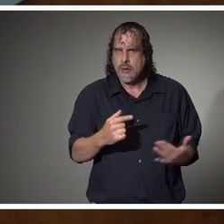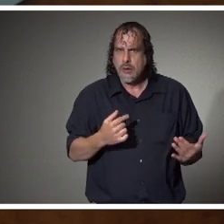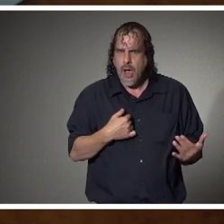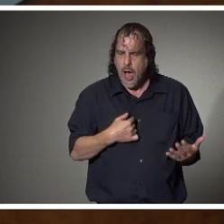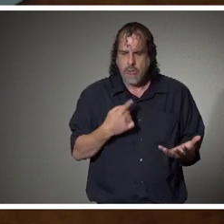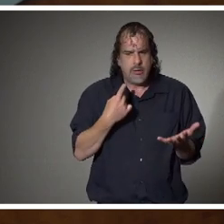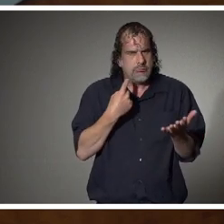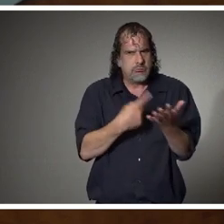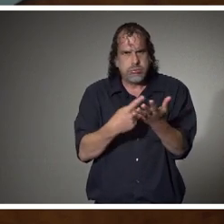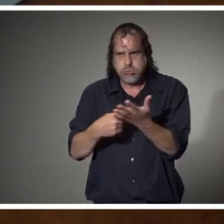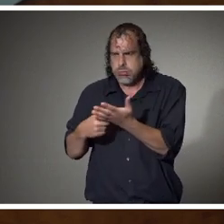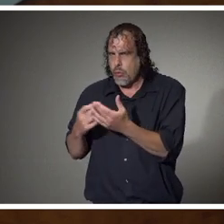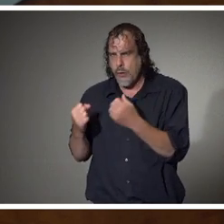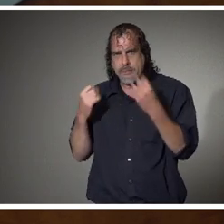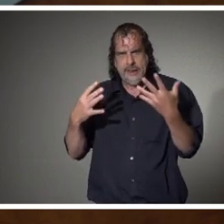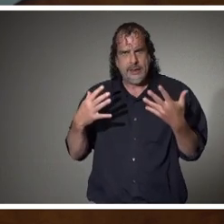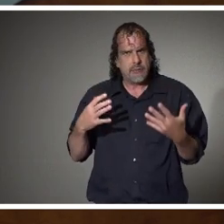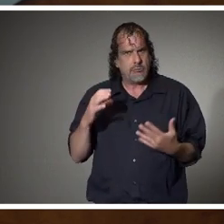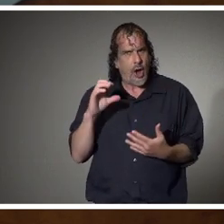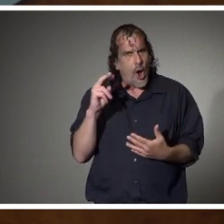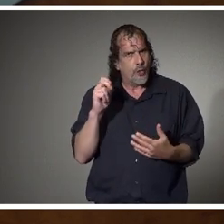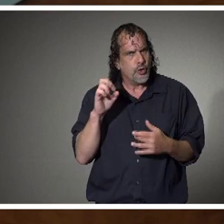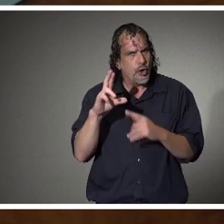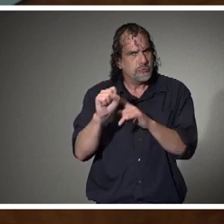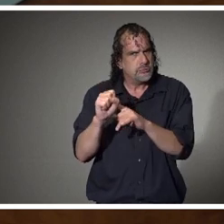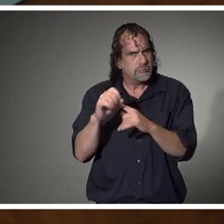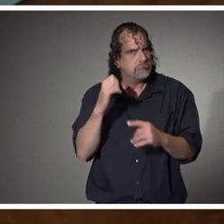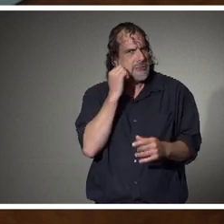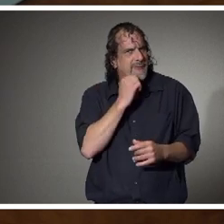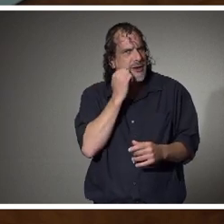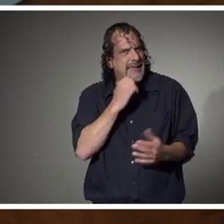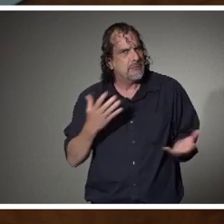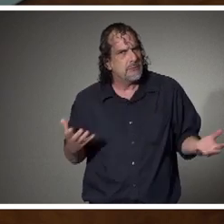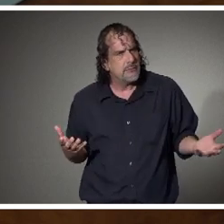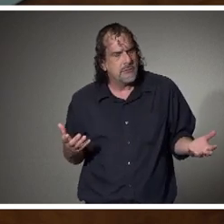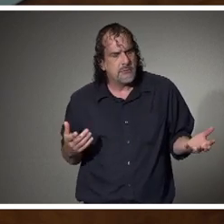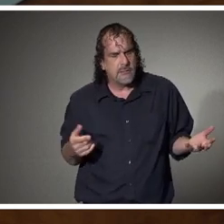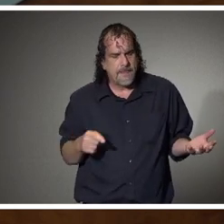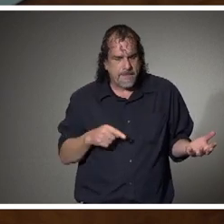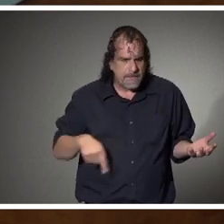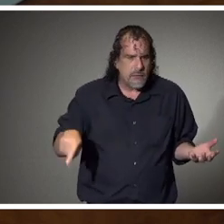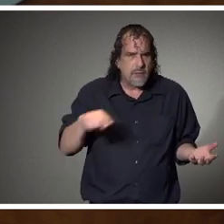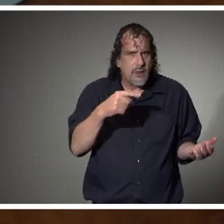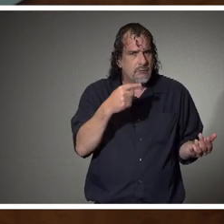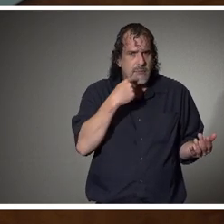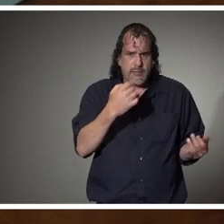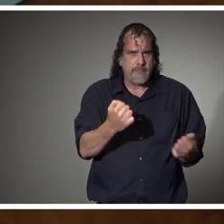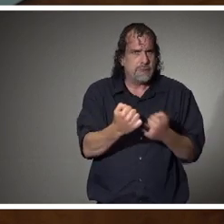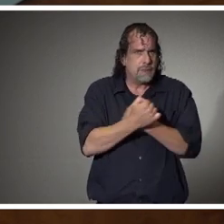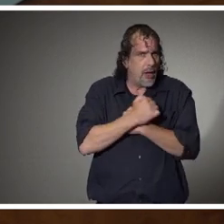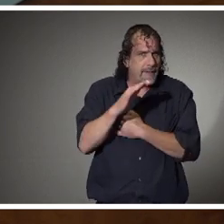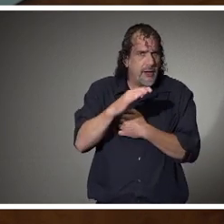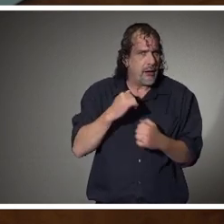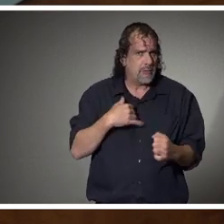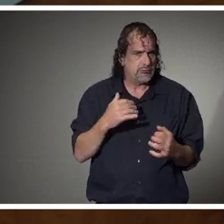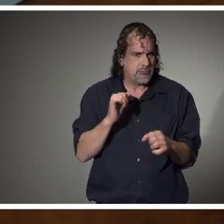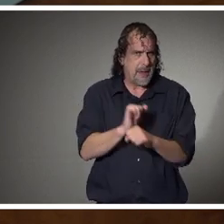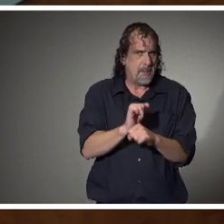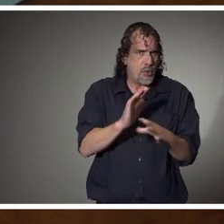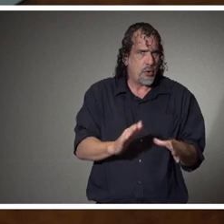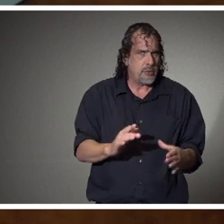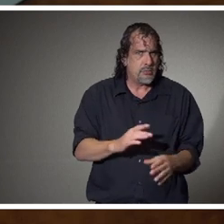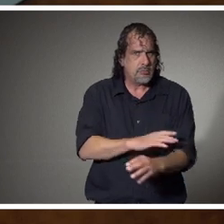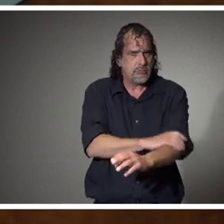to business owners every single day, and they tend to love their employees. And if there is someone that fits into